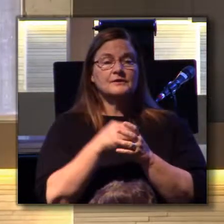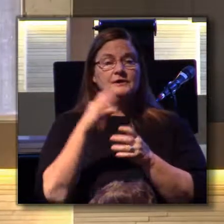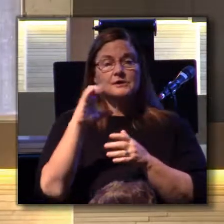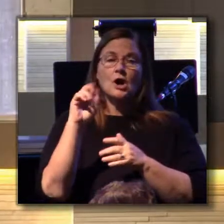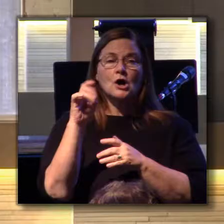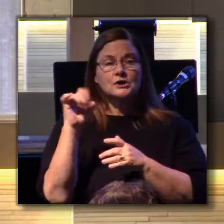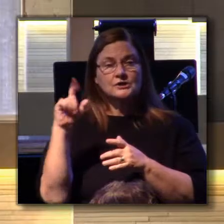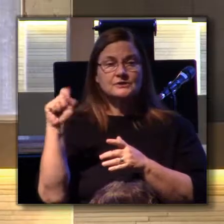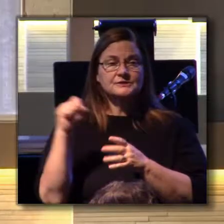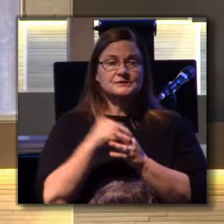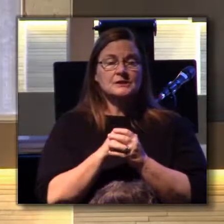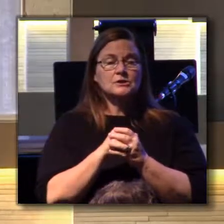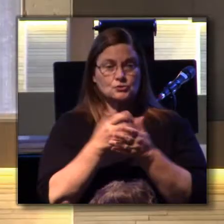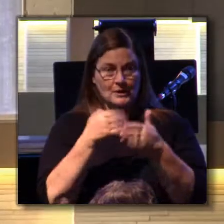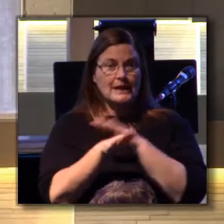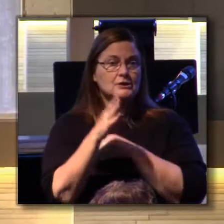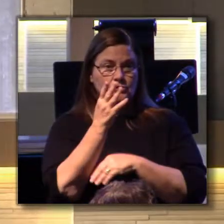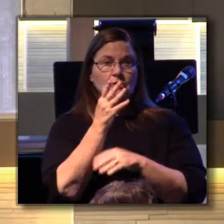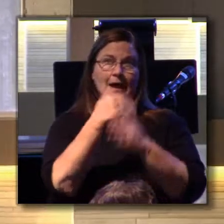heaven.